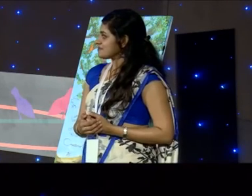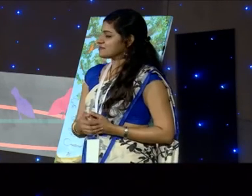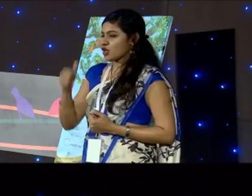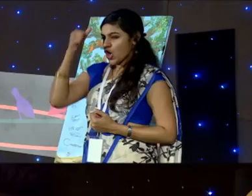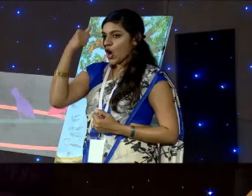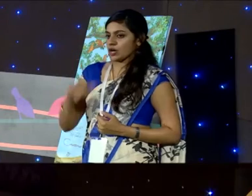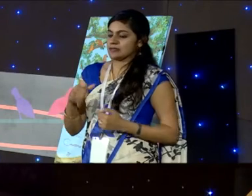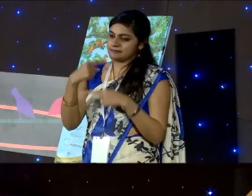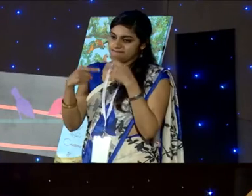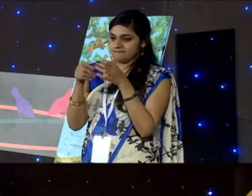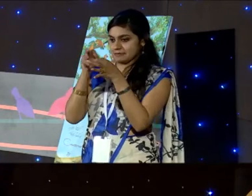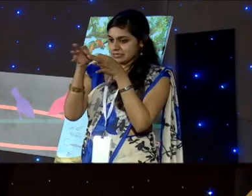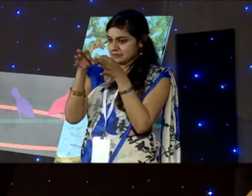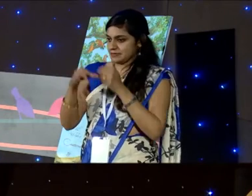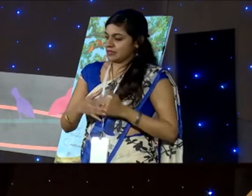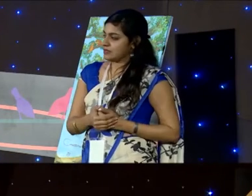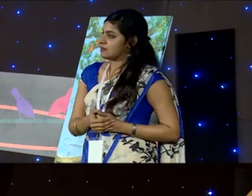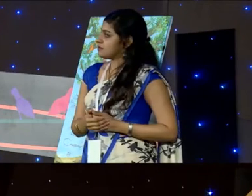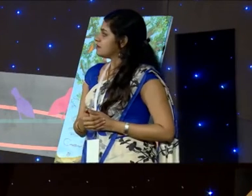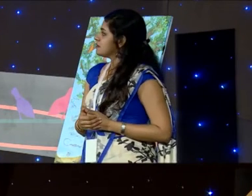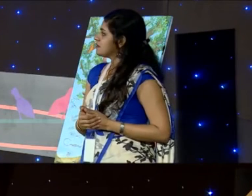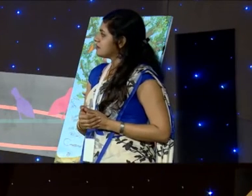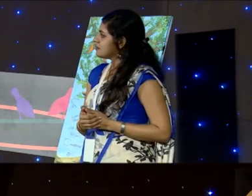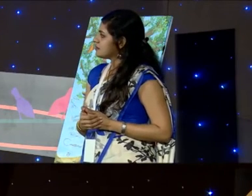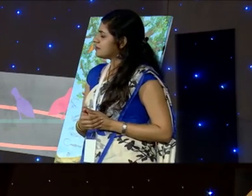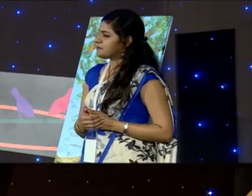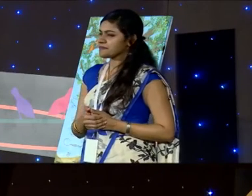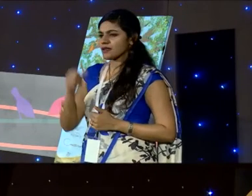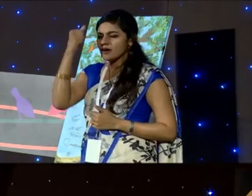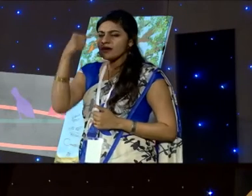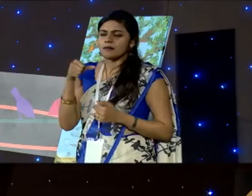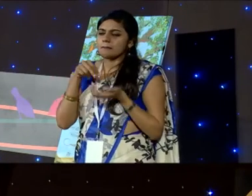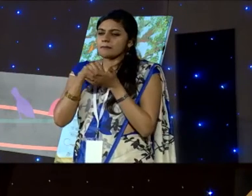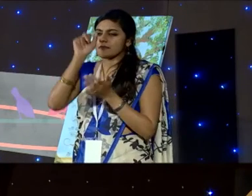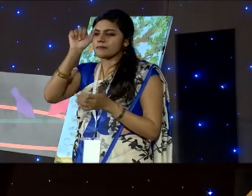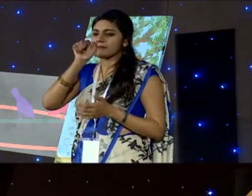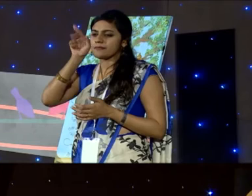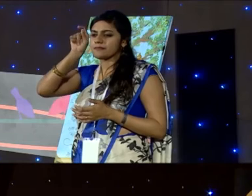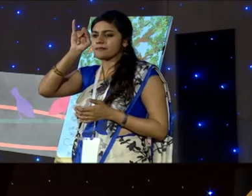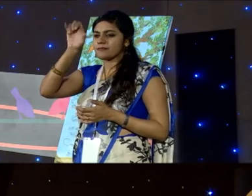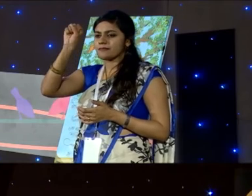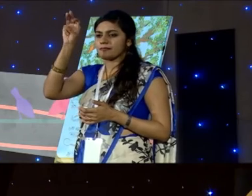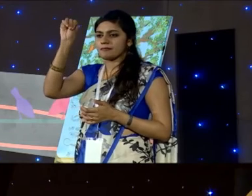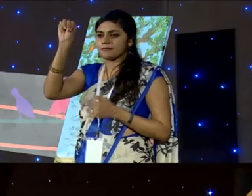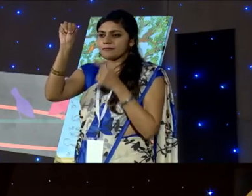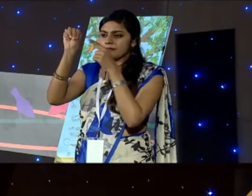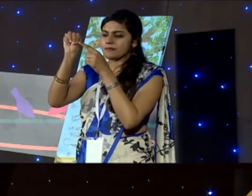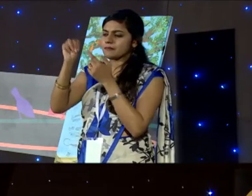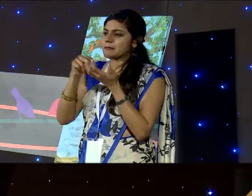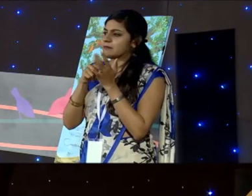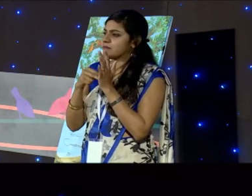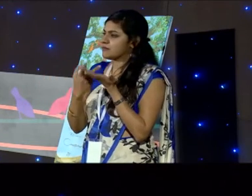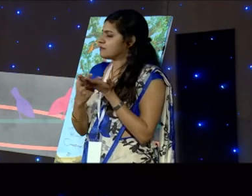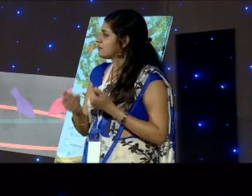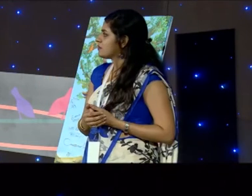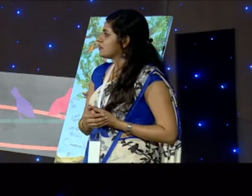autism. Autism, many of you know, is a disability, but I would say it involves difference, part